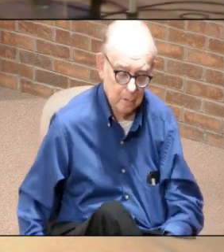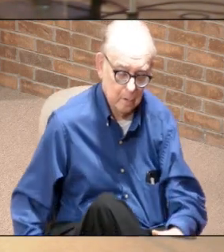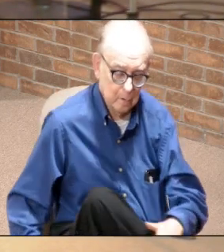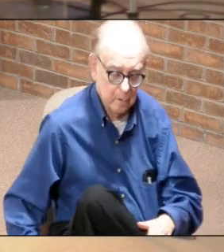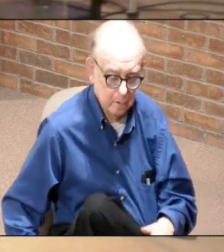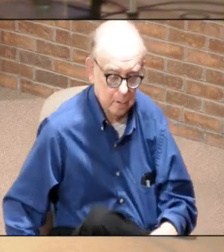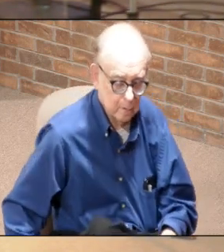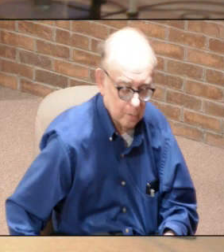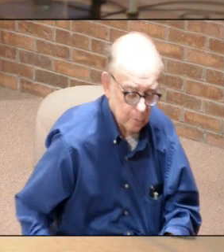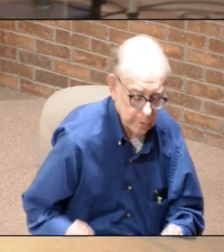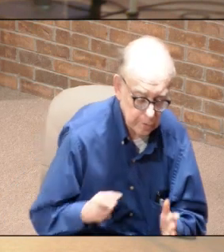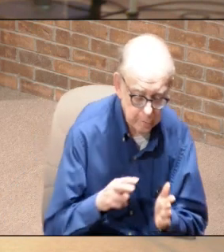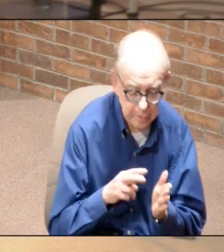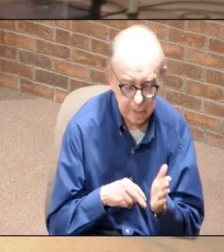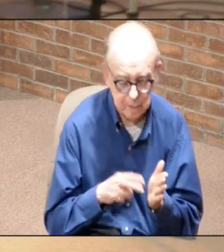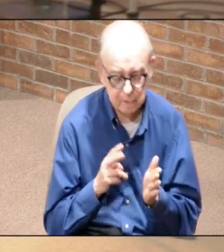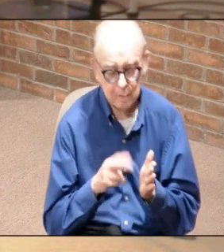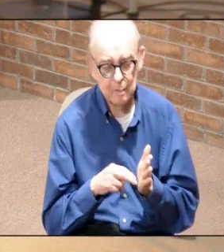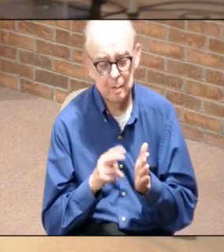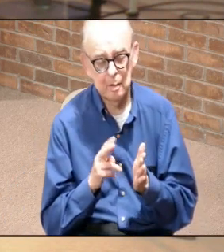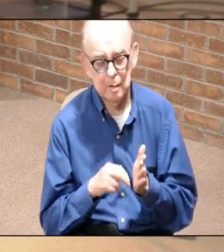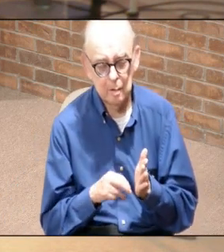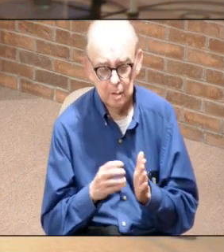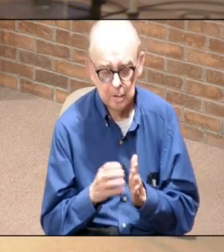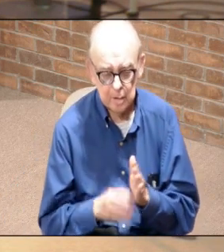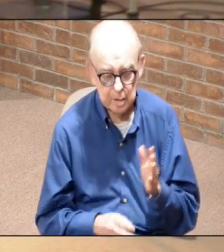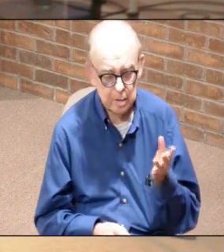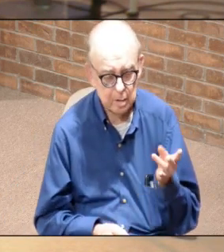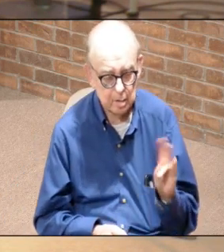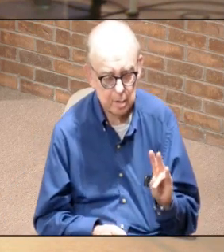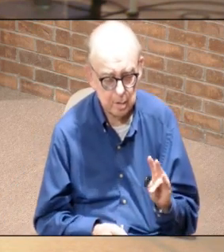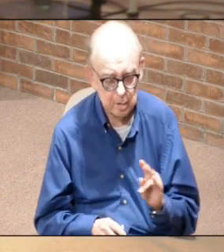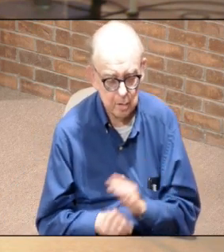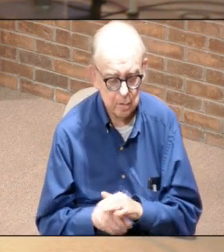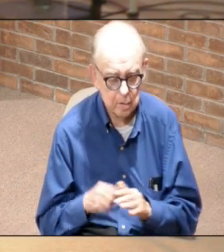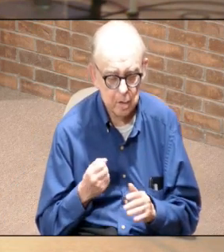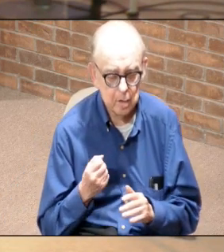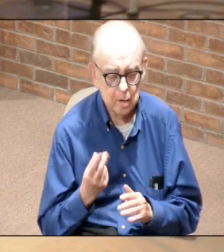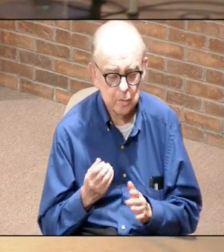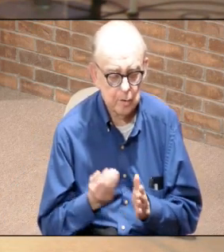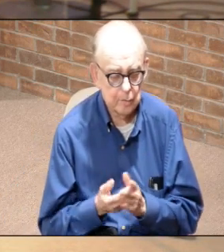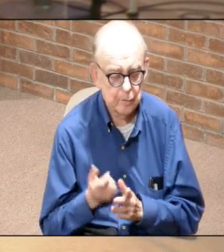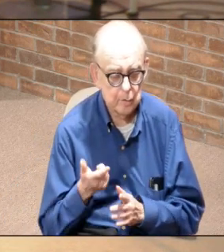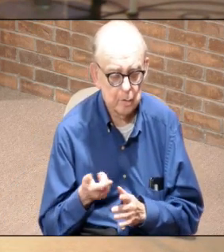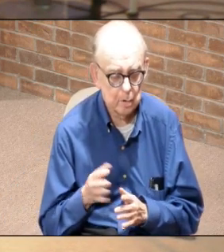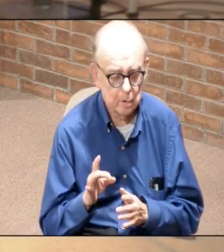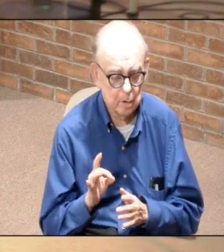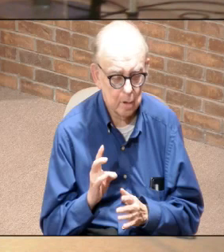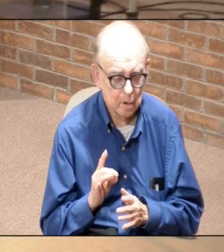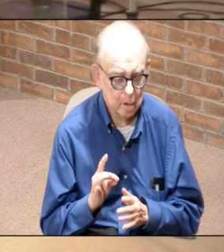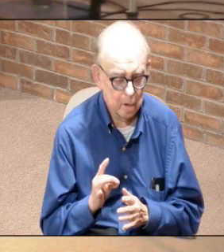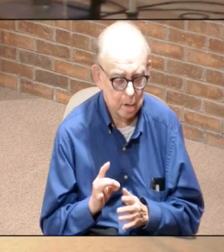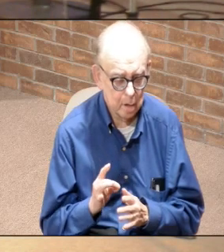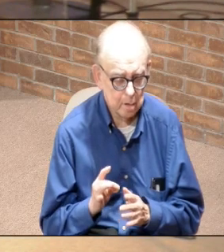So when you read chapter 17, verses 12 through 28, this gives us a brief